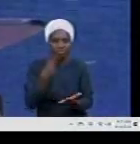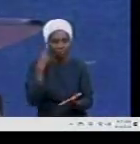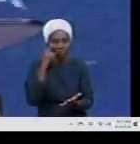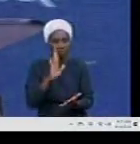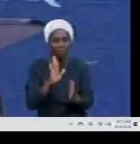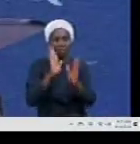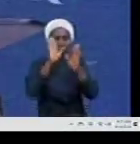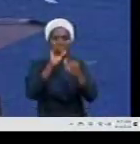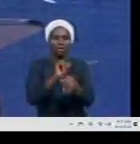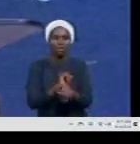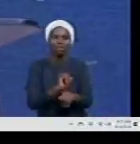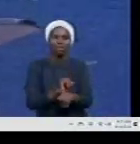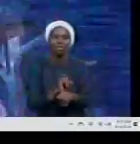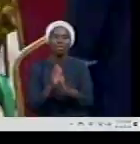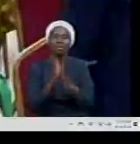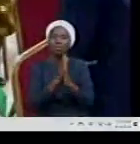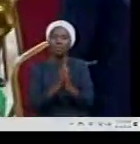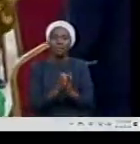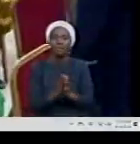Stand up for your miraculous prayer.